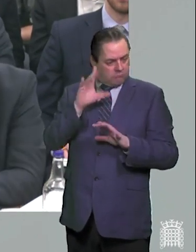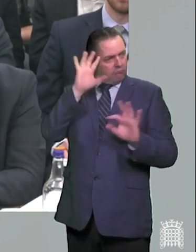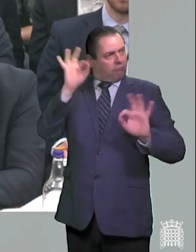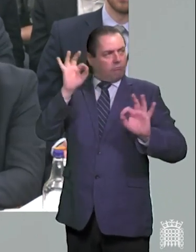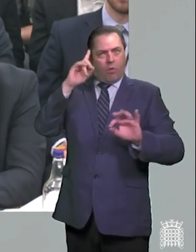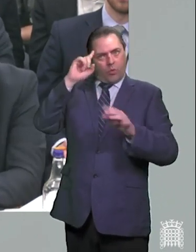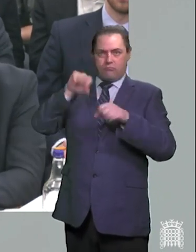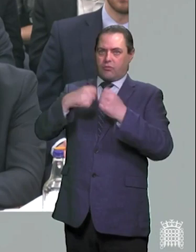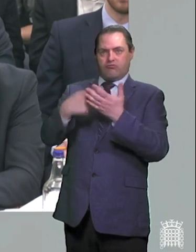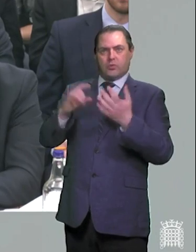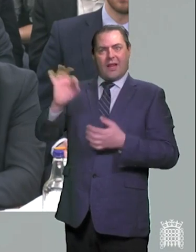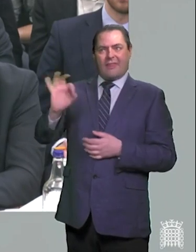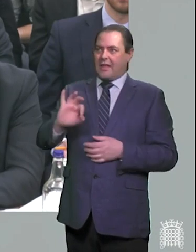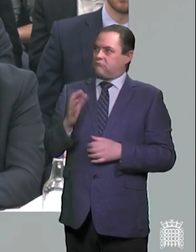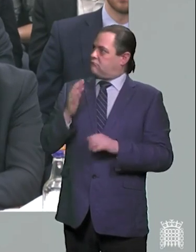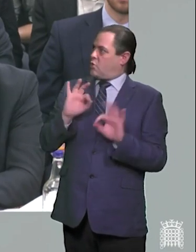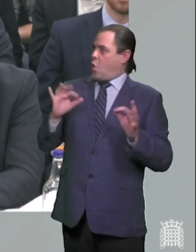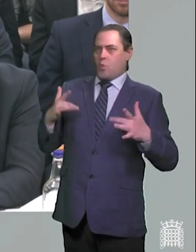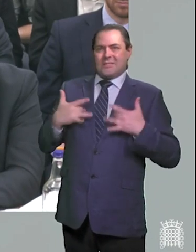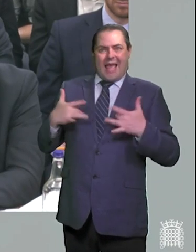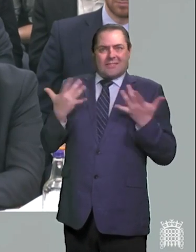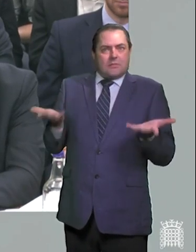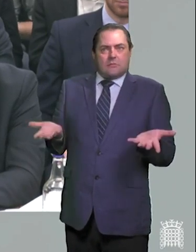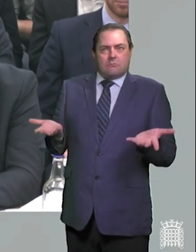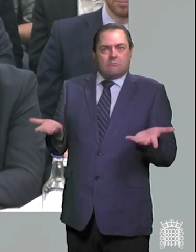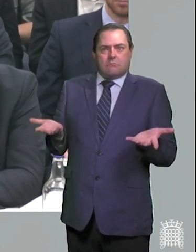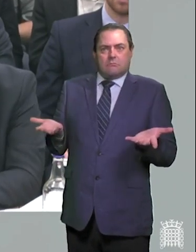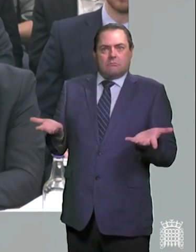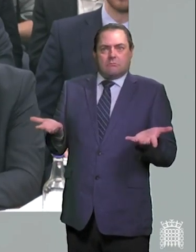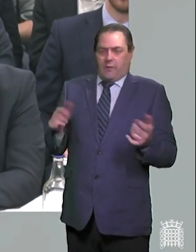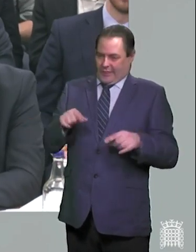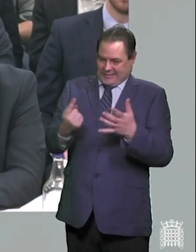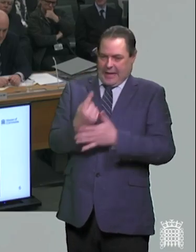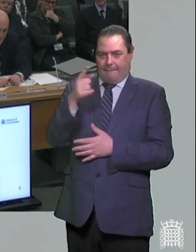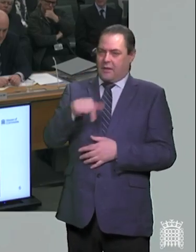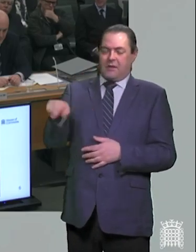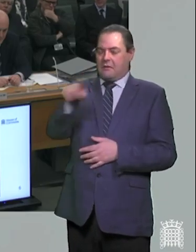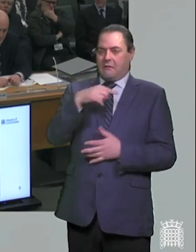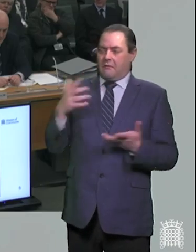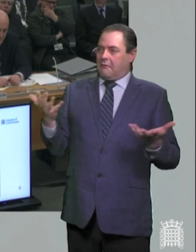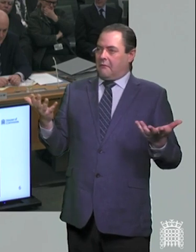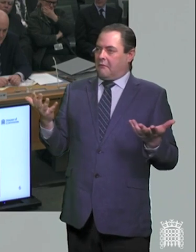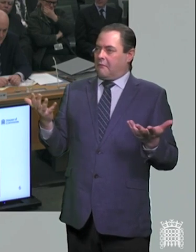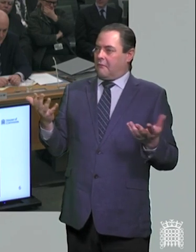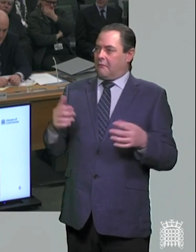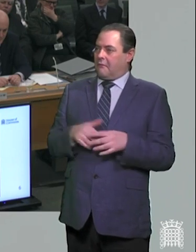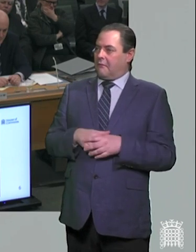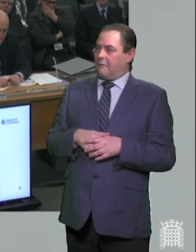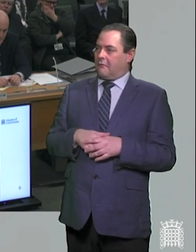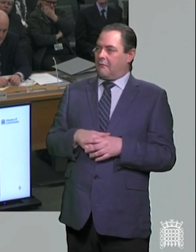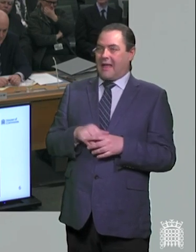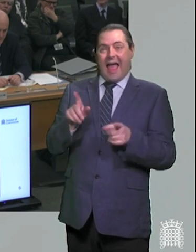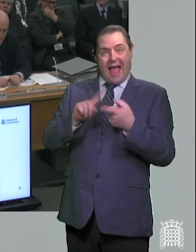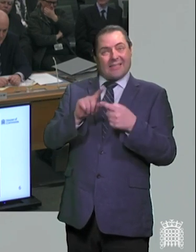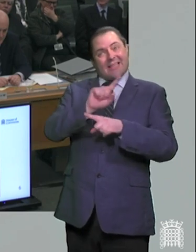I had absolutely no sense while this event was taking place, and indeed